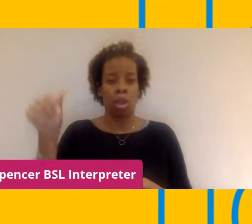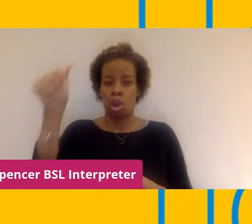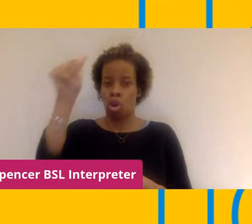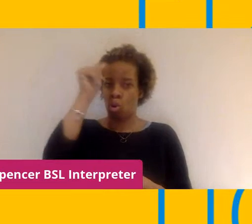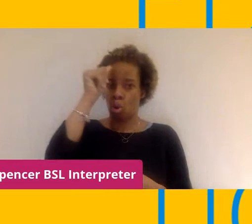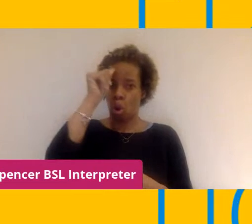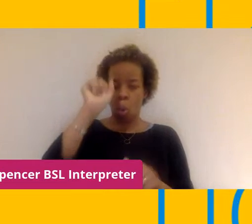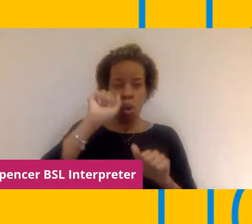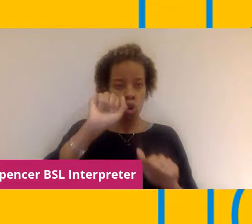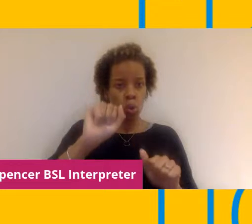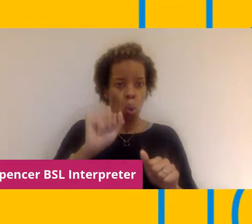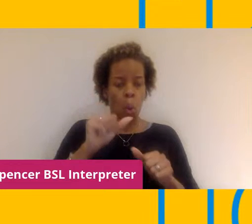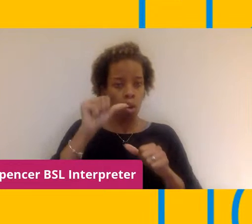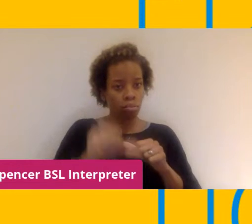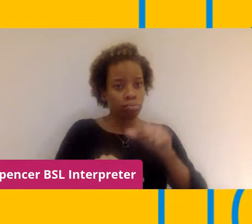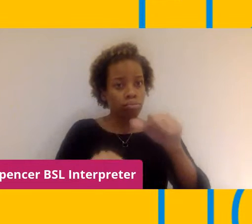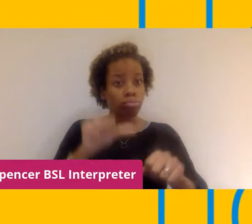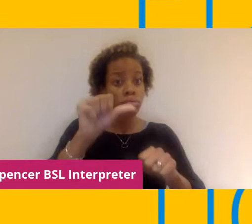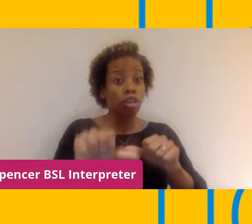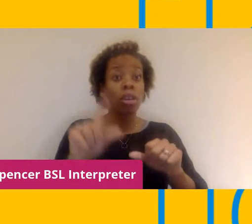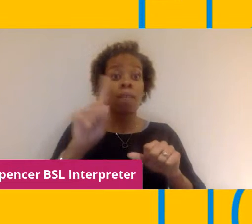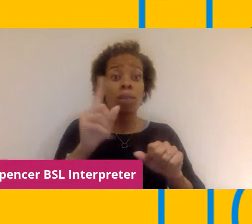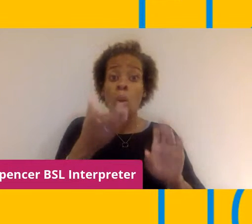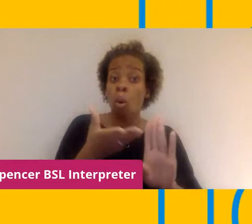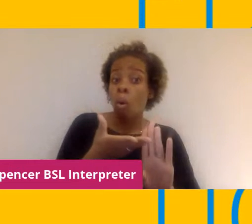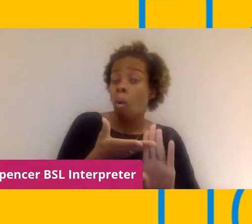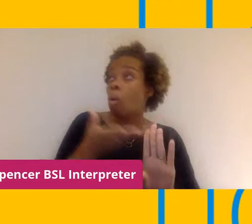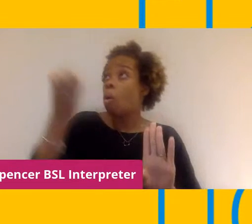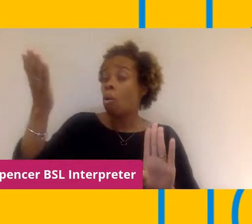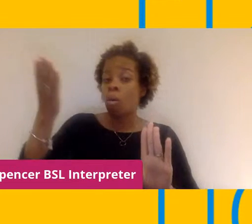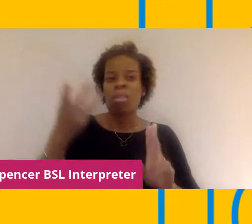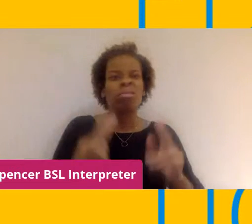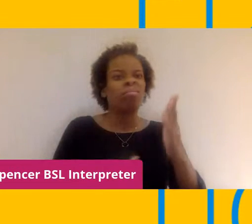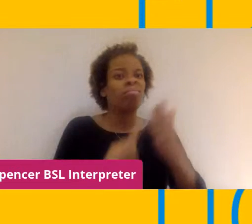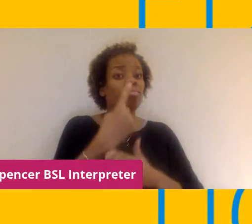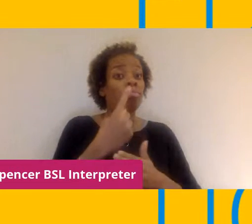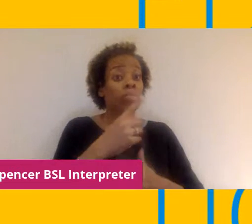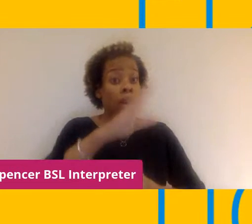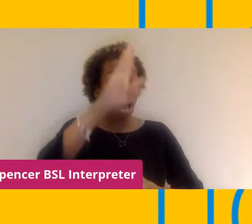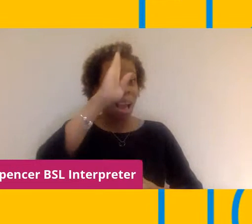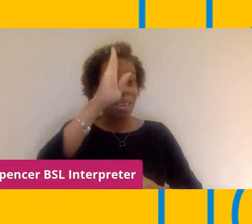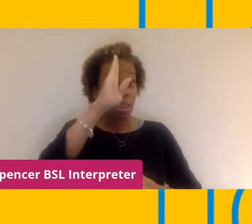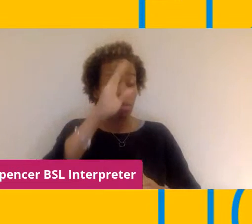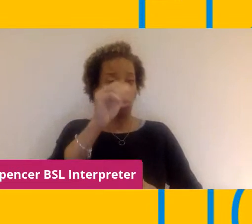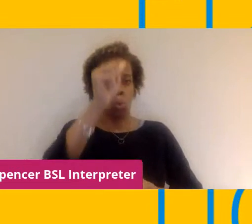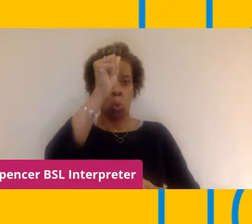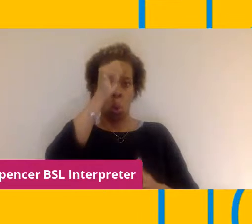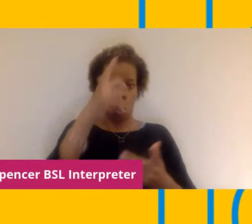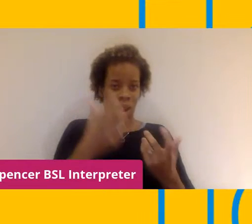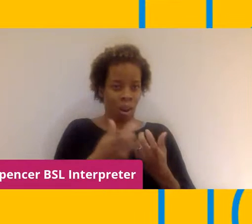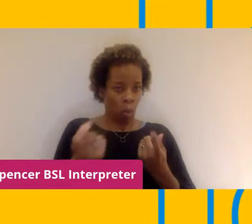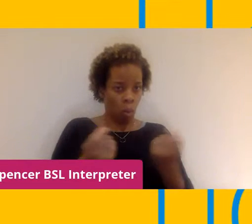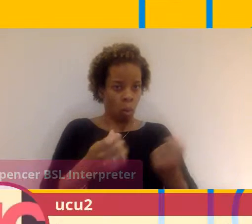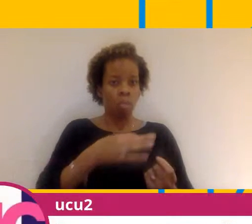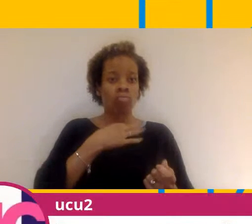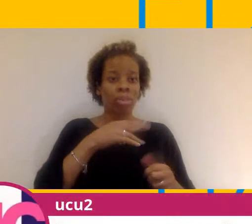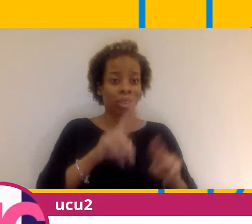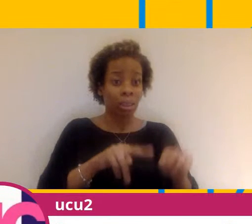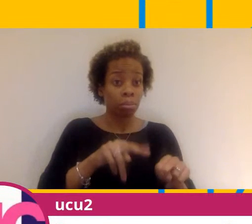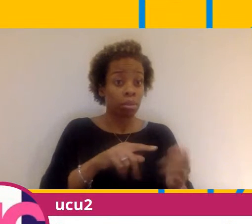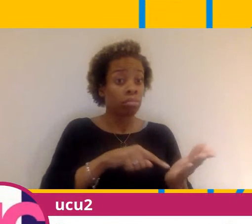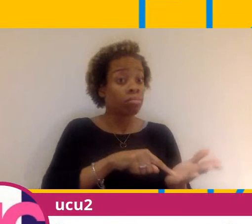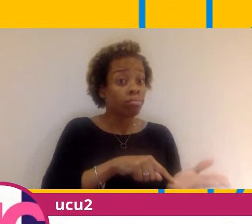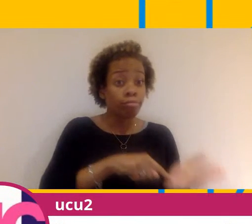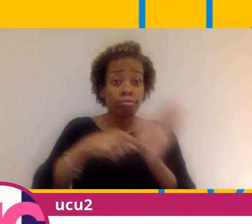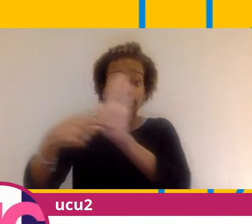in place so that if there's a hazard that arises, if you're unhappy with the risk assessment, you know how to escalate that health and